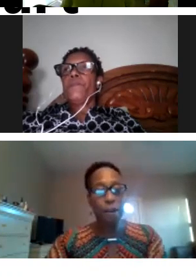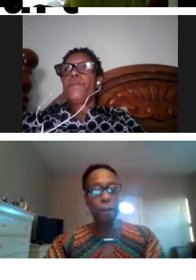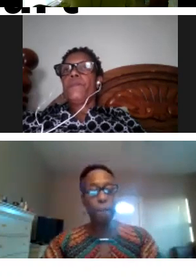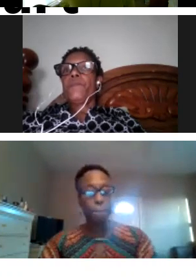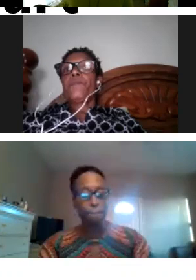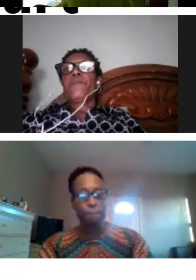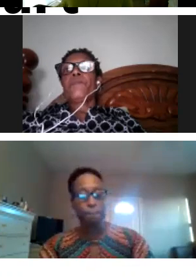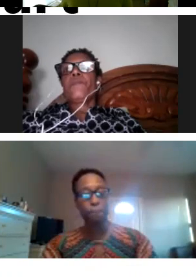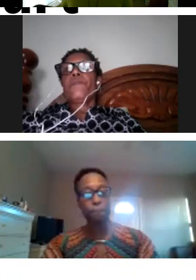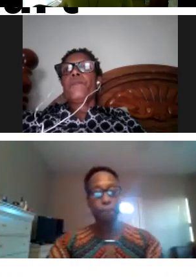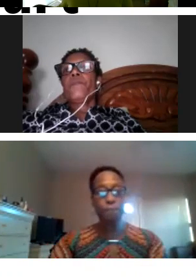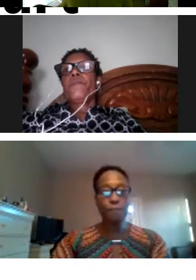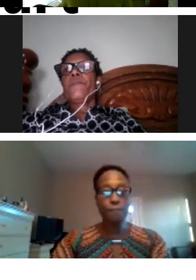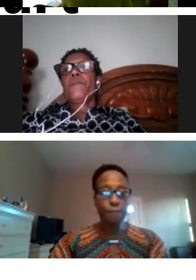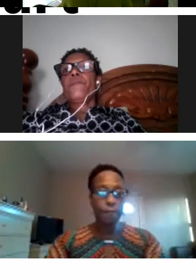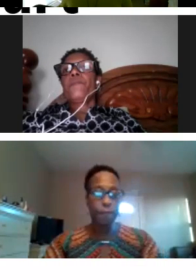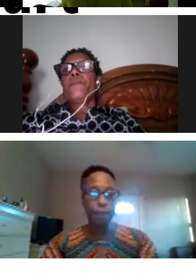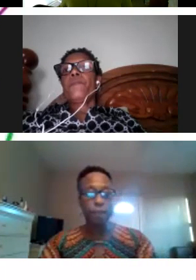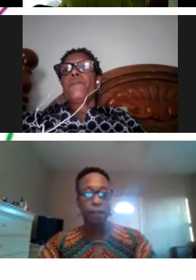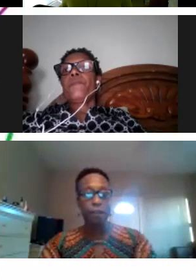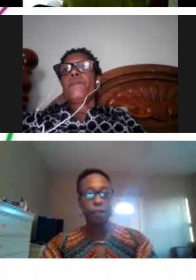slide, Barb.